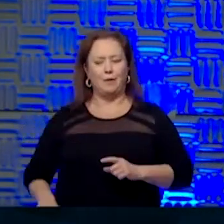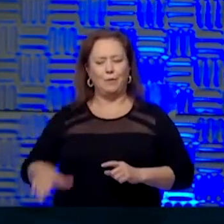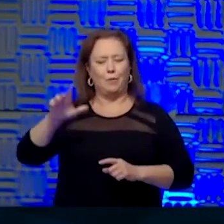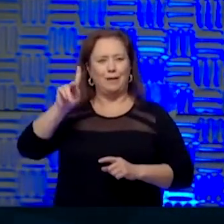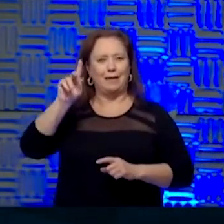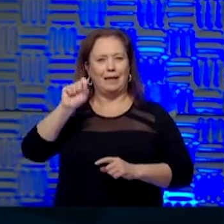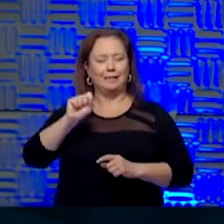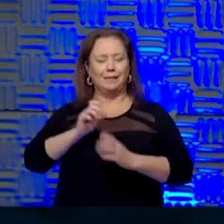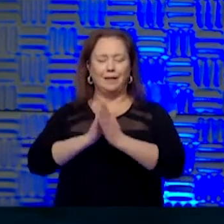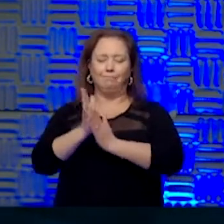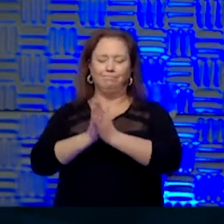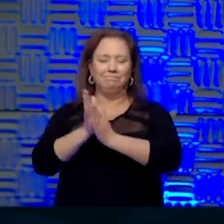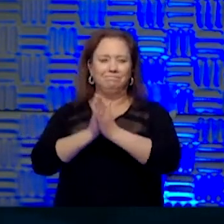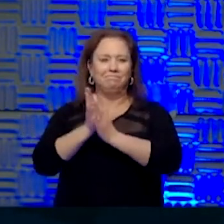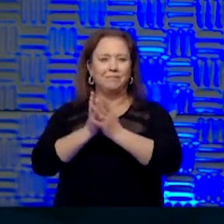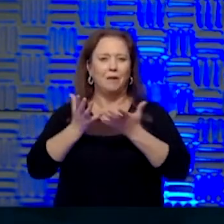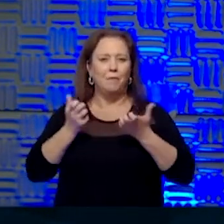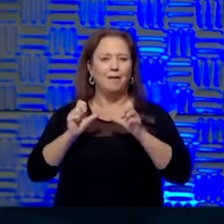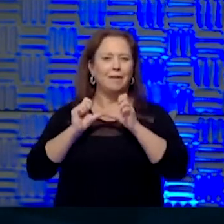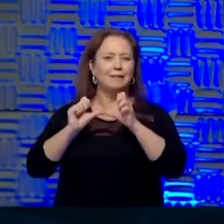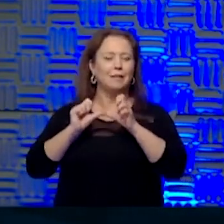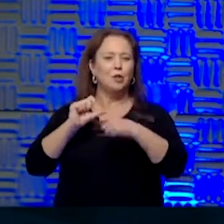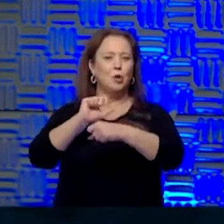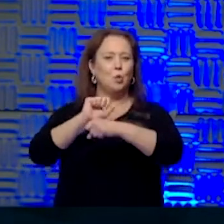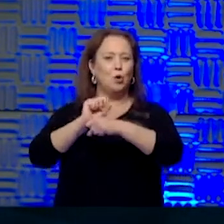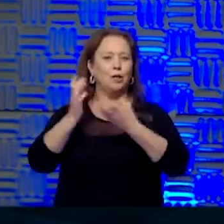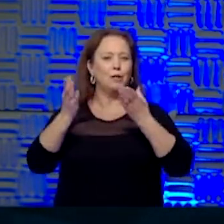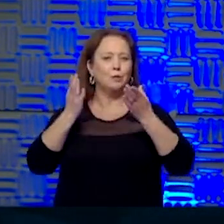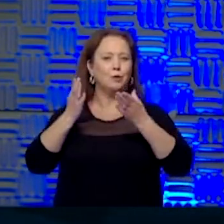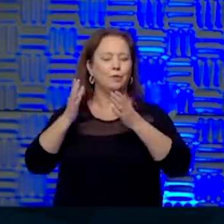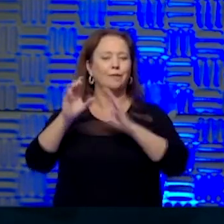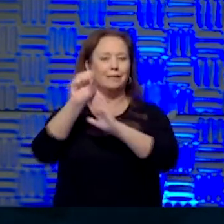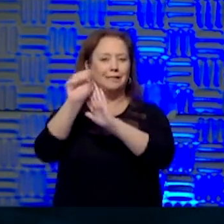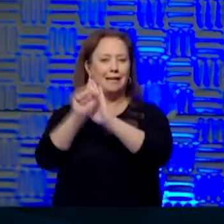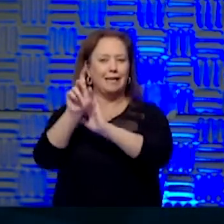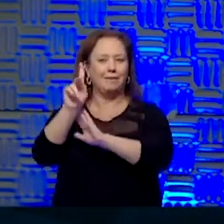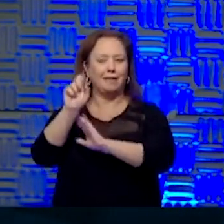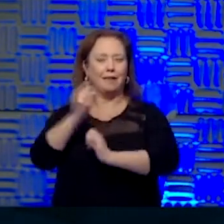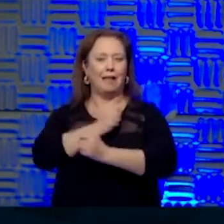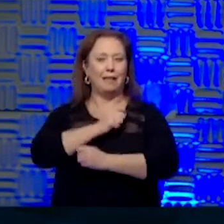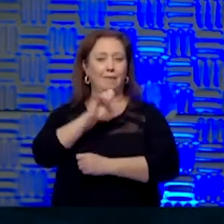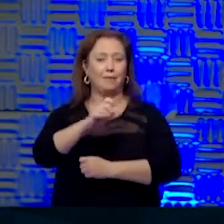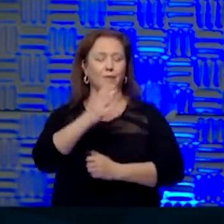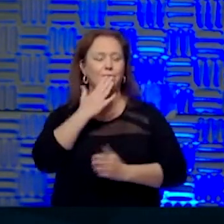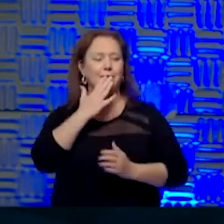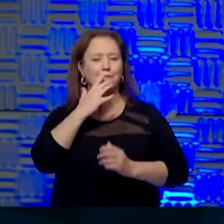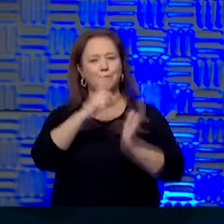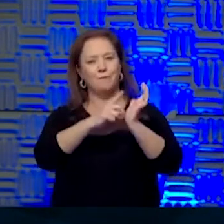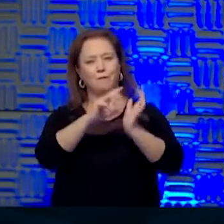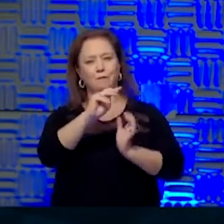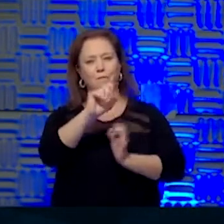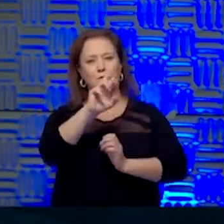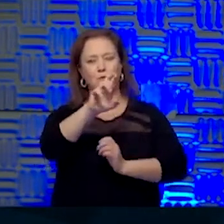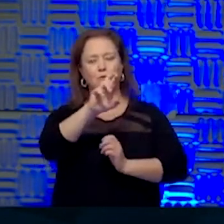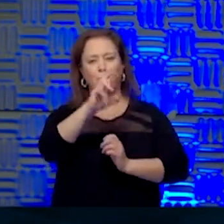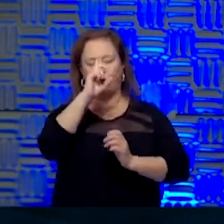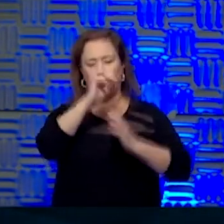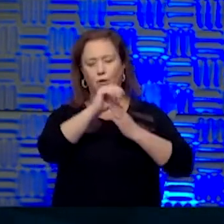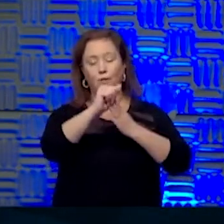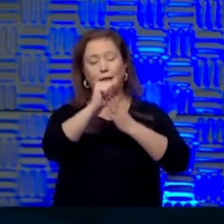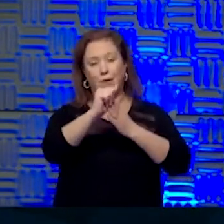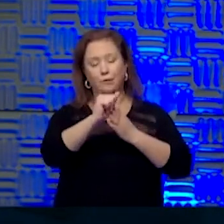had a passion to continue to serve their state. I love that, and I thank Dr. Moser for his leadership. One of the things that